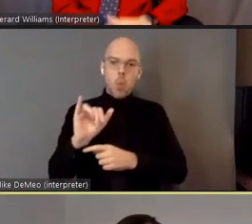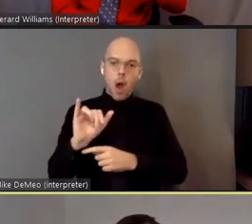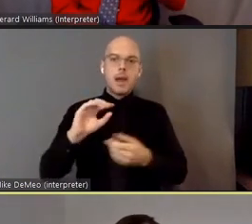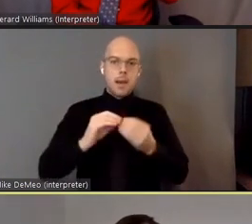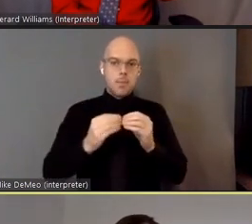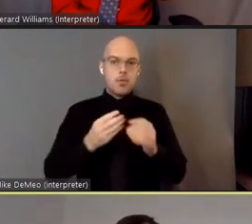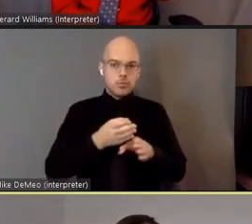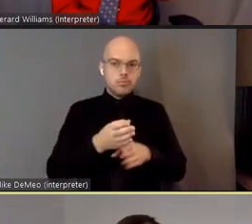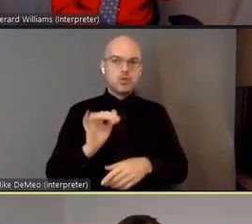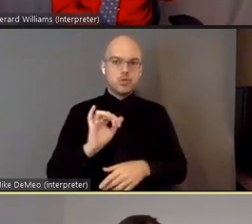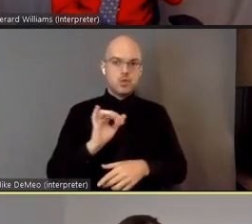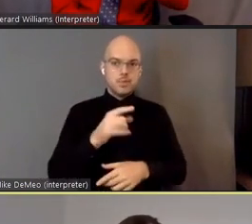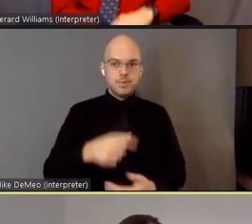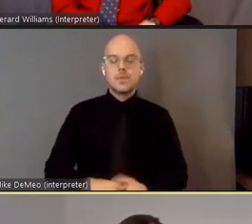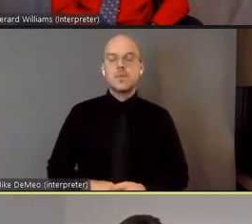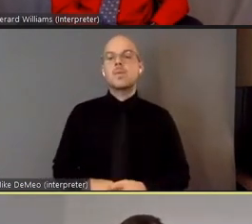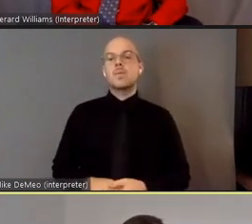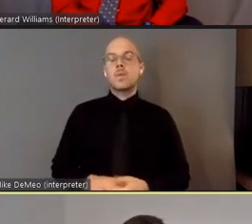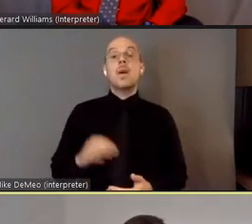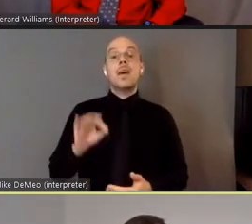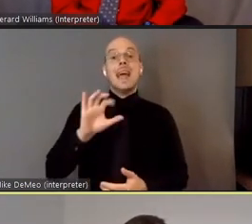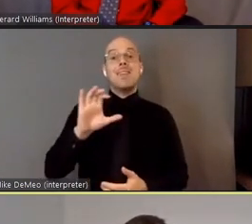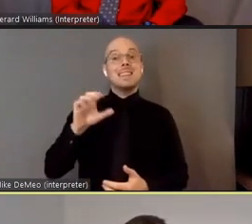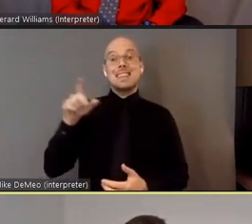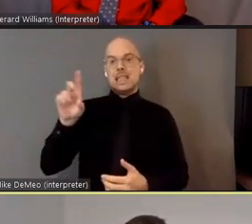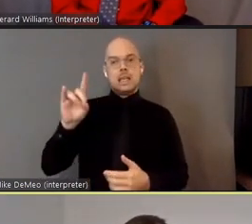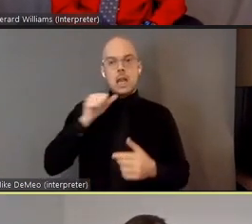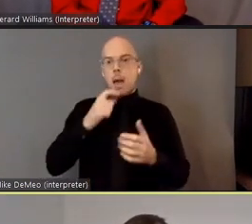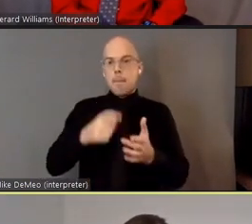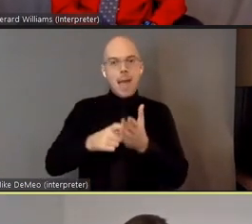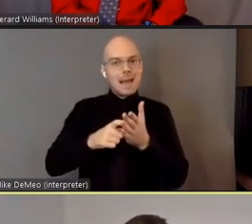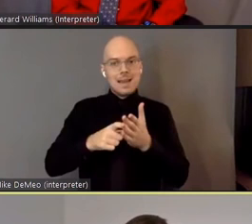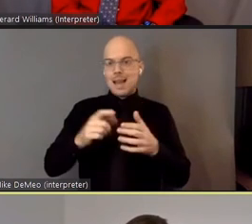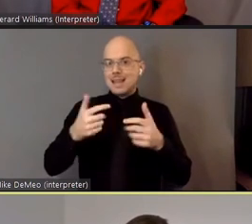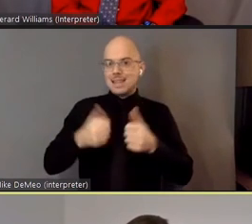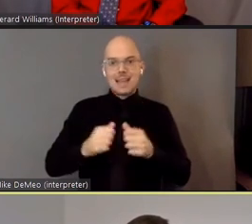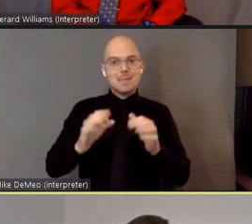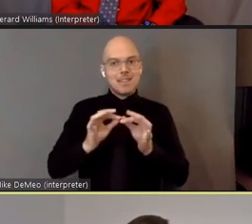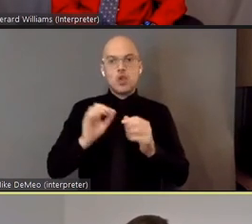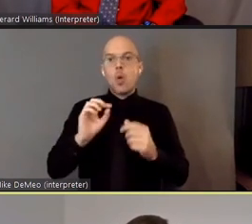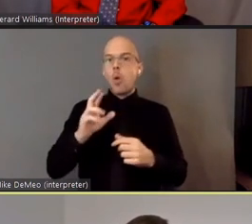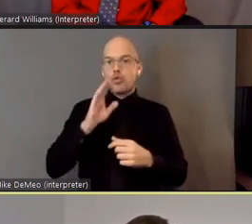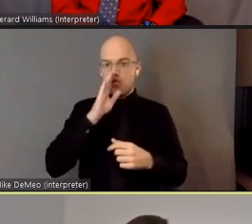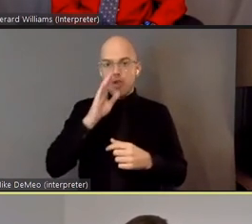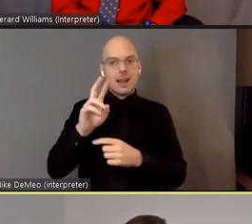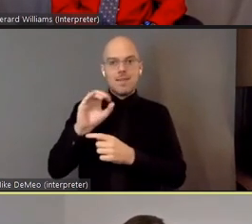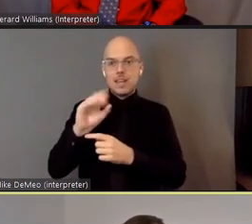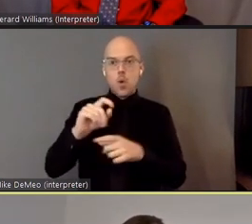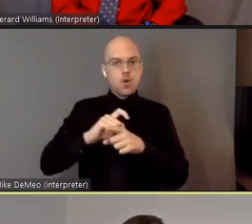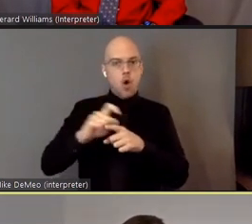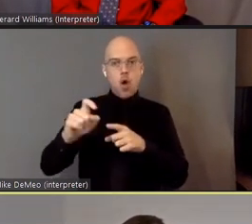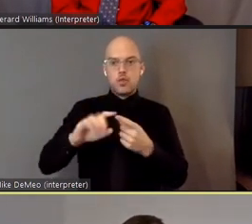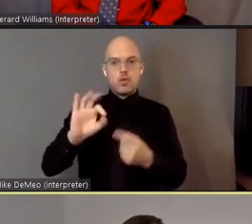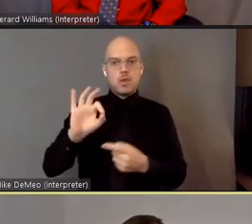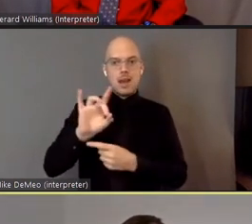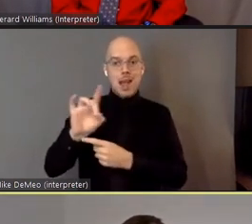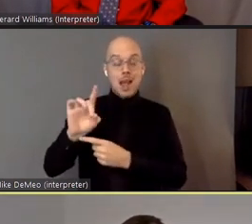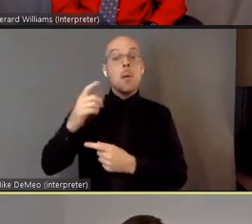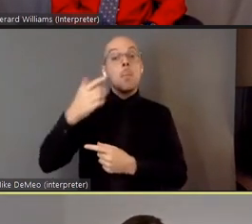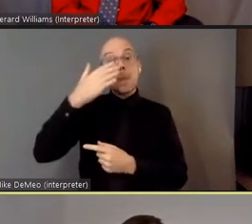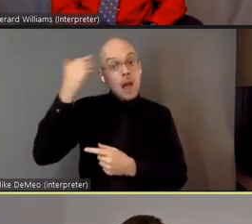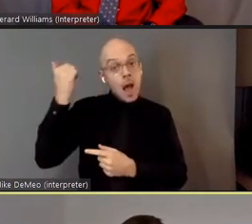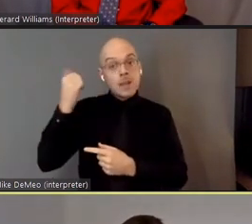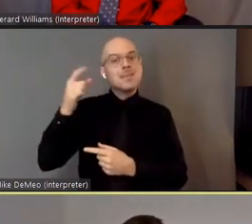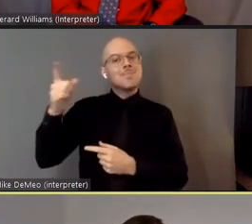number. The FCC did not mandate text messaging or direct video calling to 988 because it does